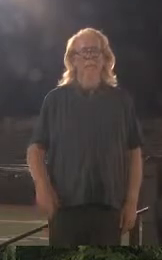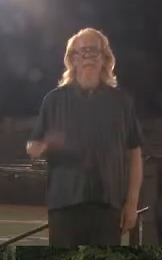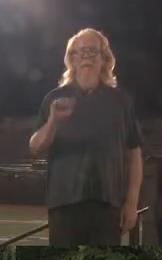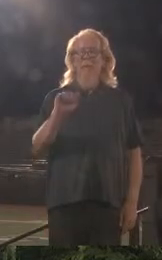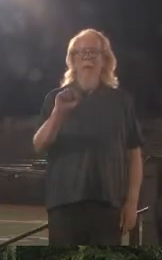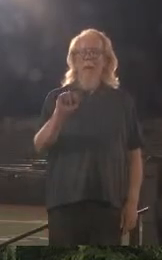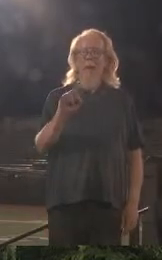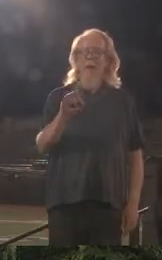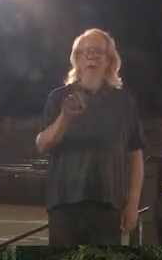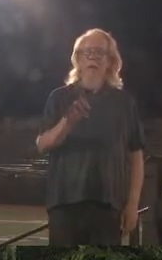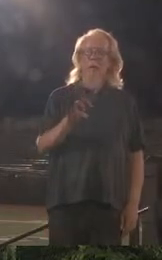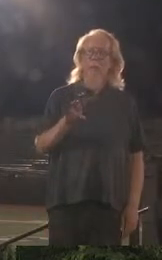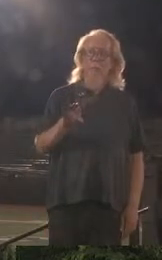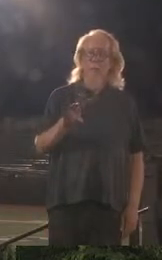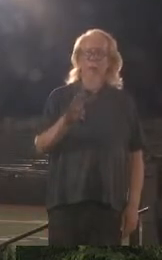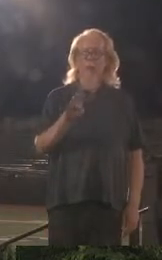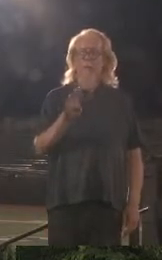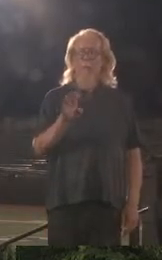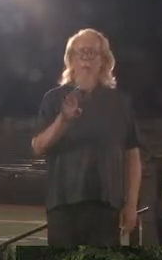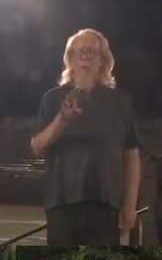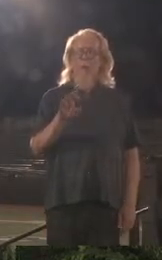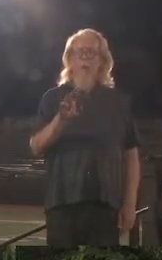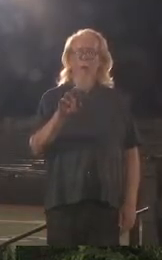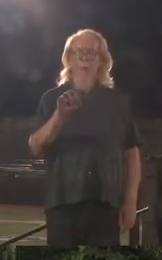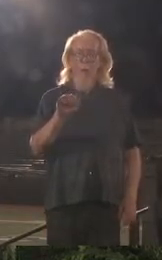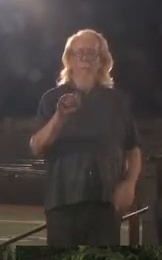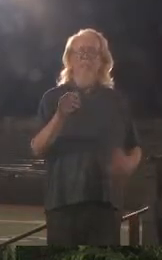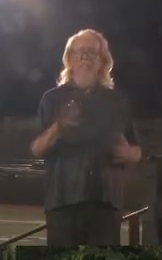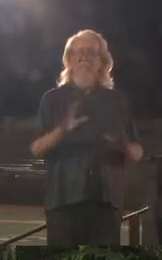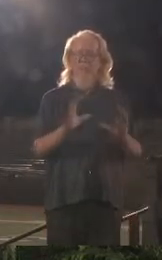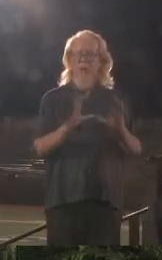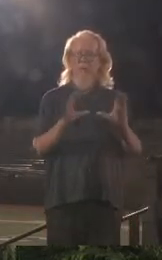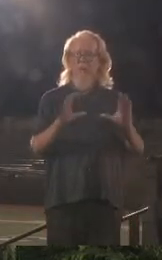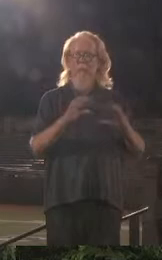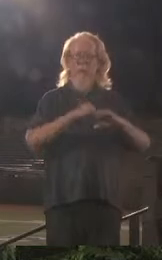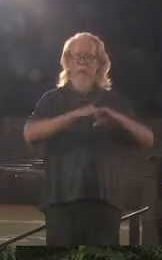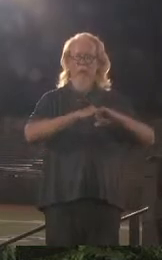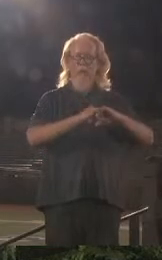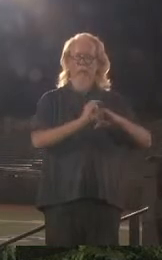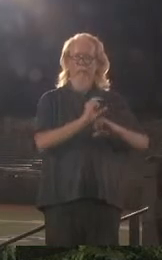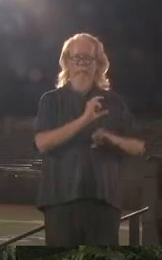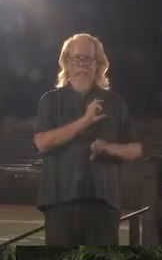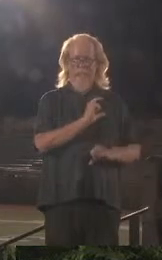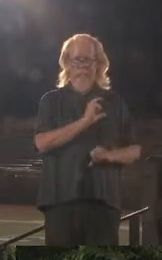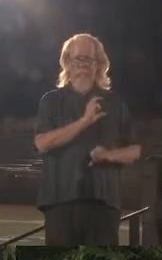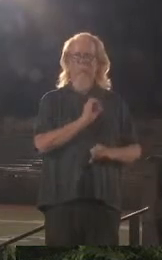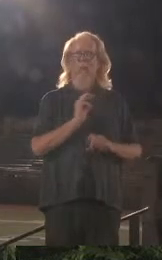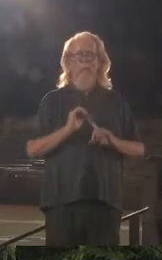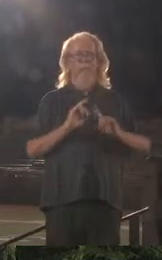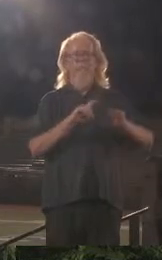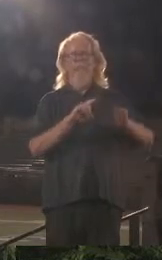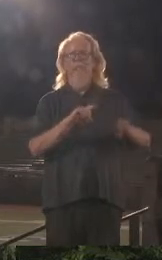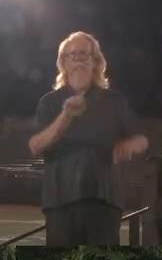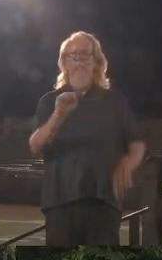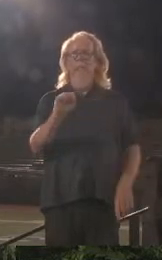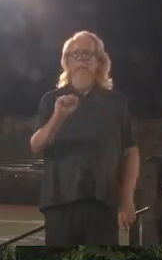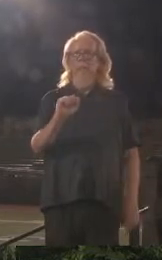Andrew Asher Barrera earned certification as a security officer and will be attending San Antonio College.